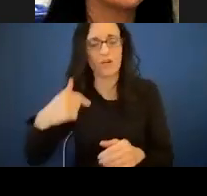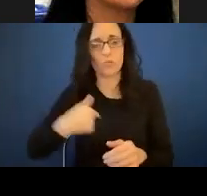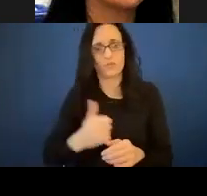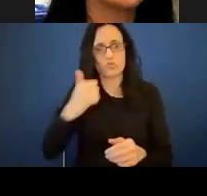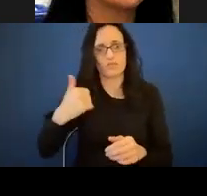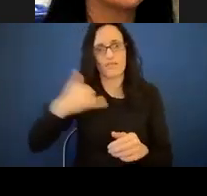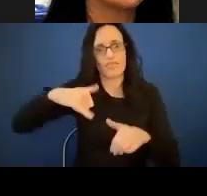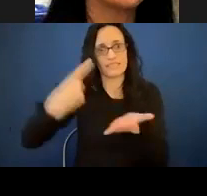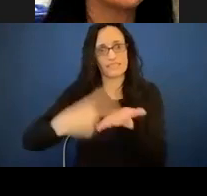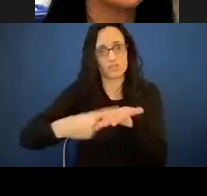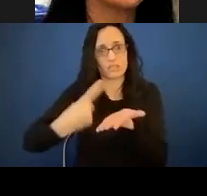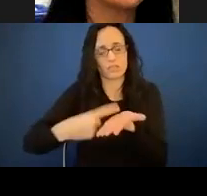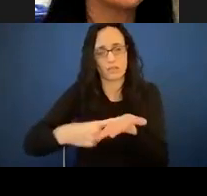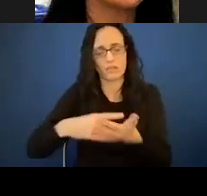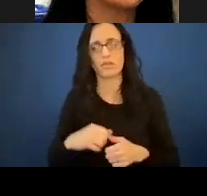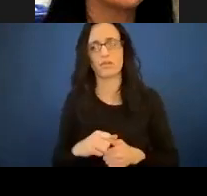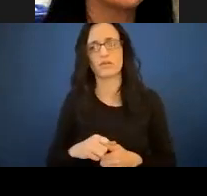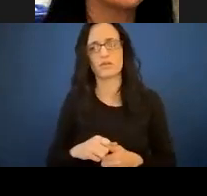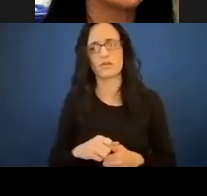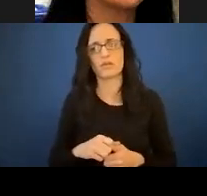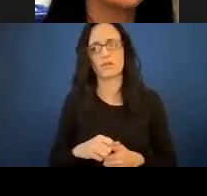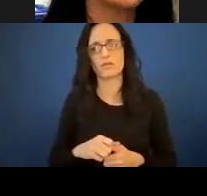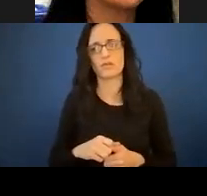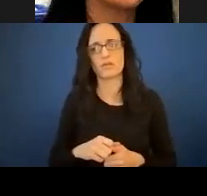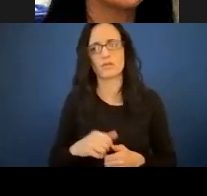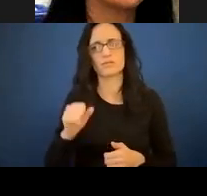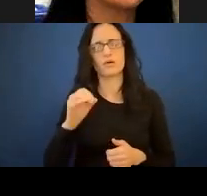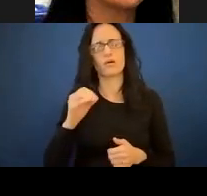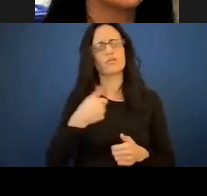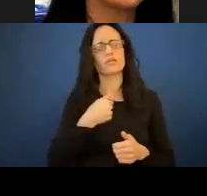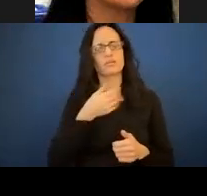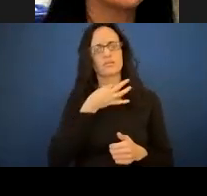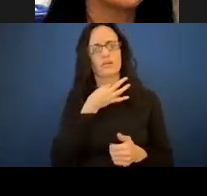I mean, I just want to ask what makes this three exam school better than other schools?